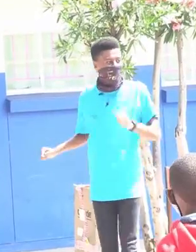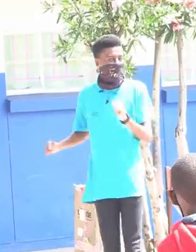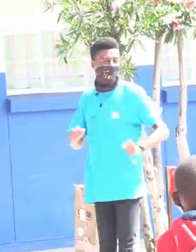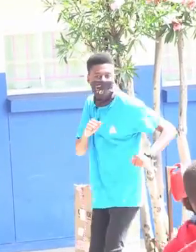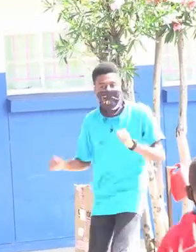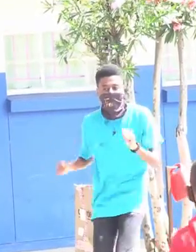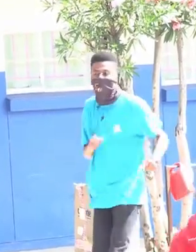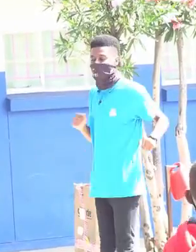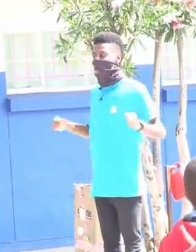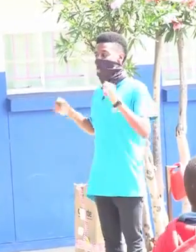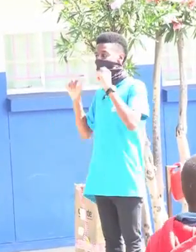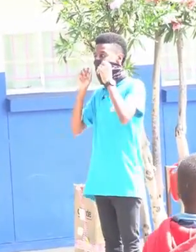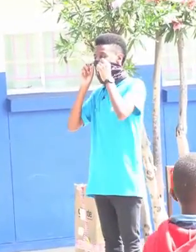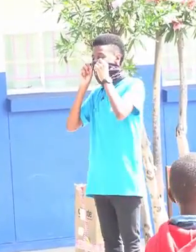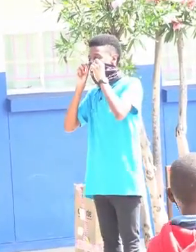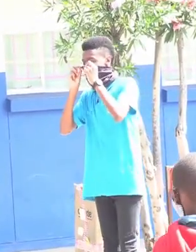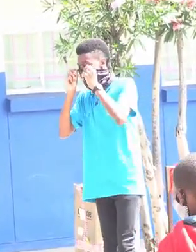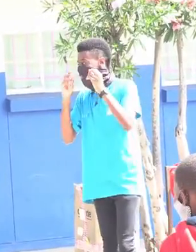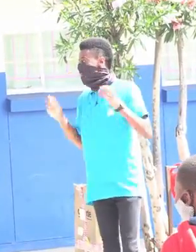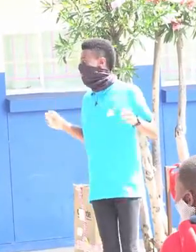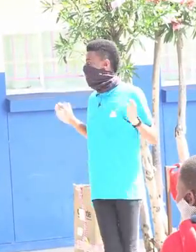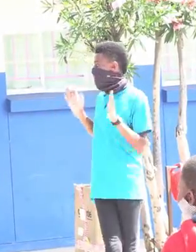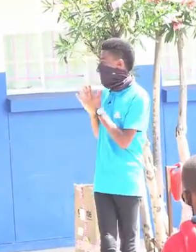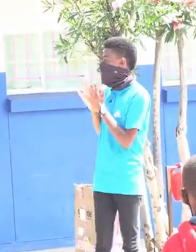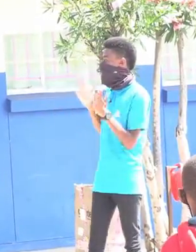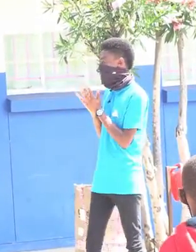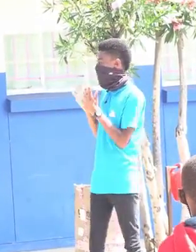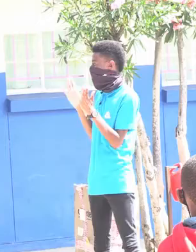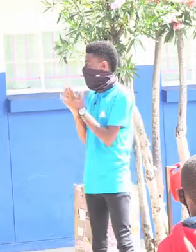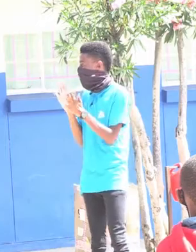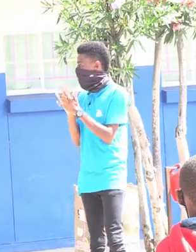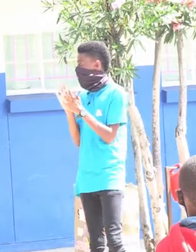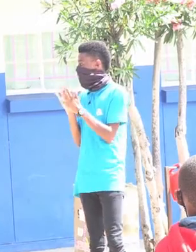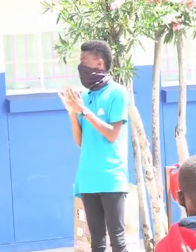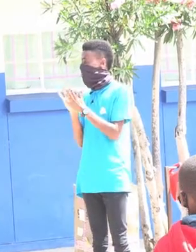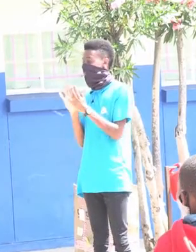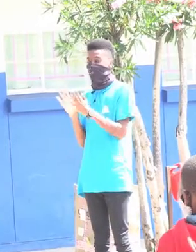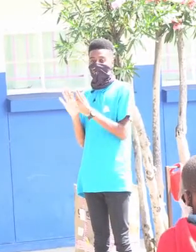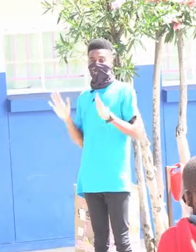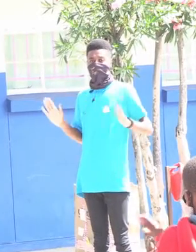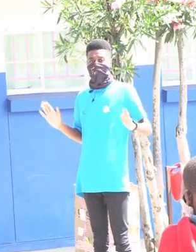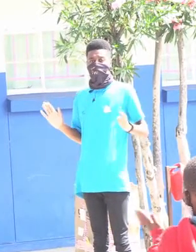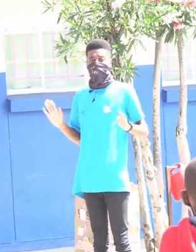like I shake. I shake, I shake. Okay, so then we're done. Let's give ourselves a round of applause.